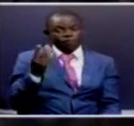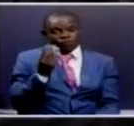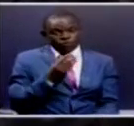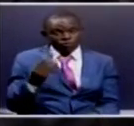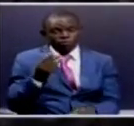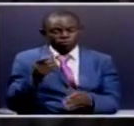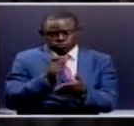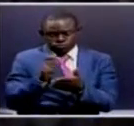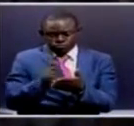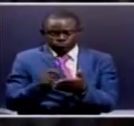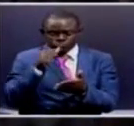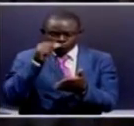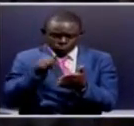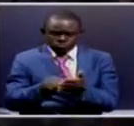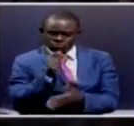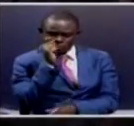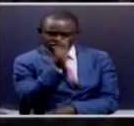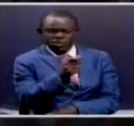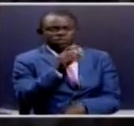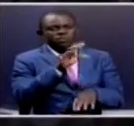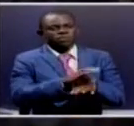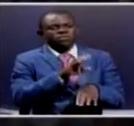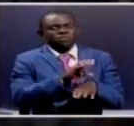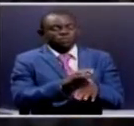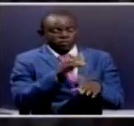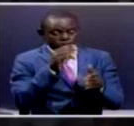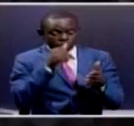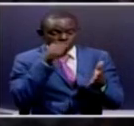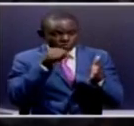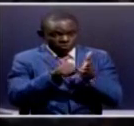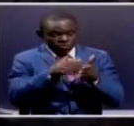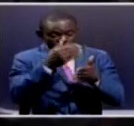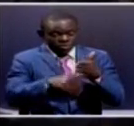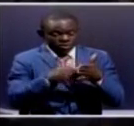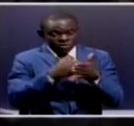if you do insist, or if you still insist